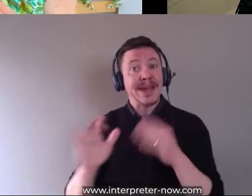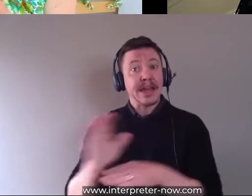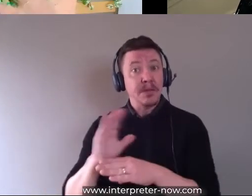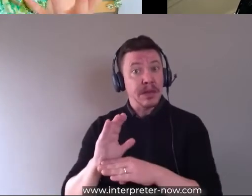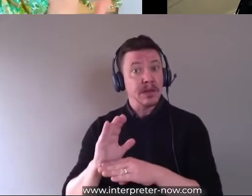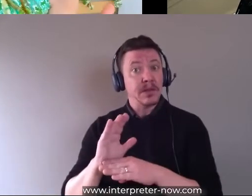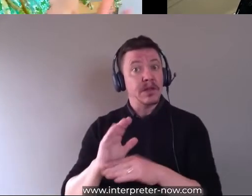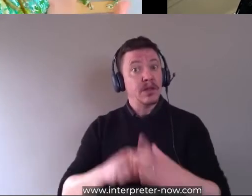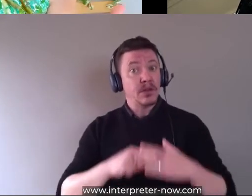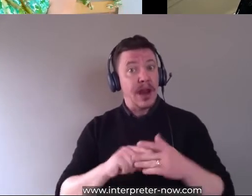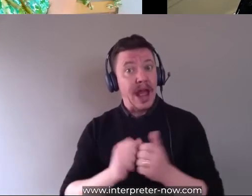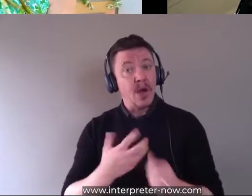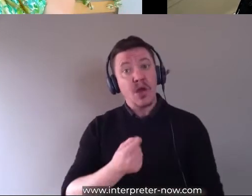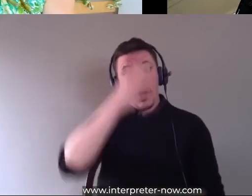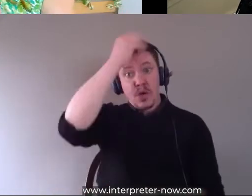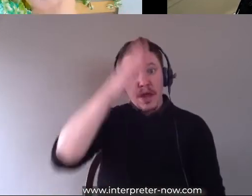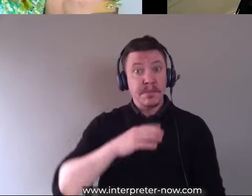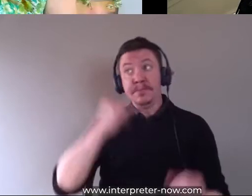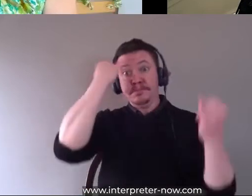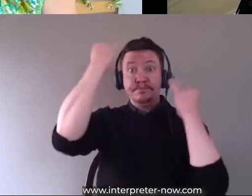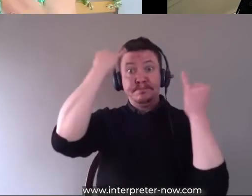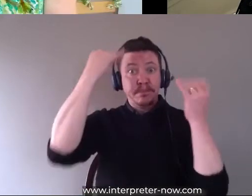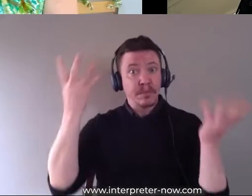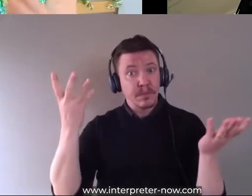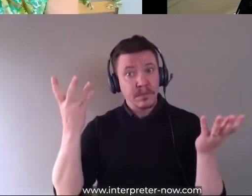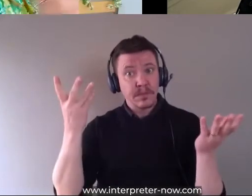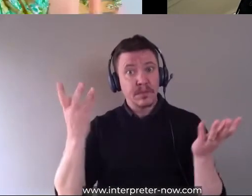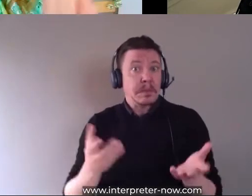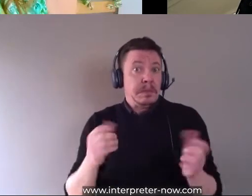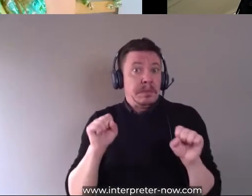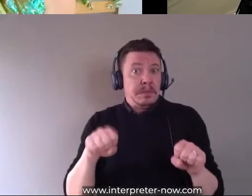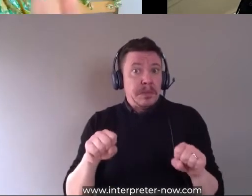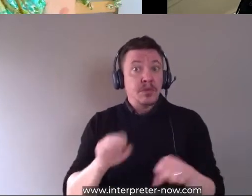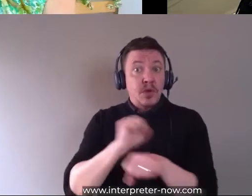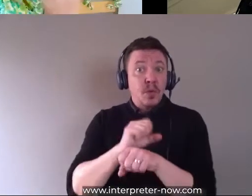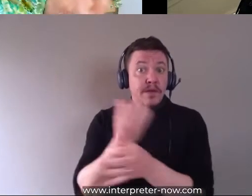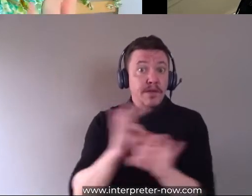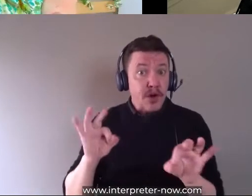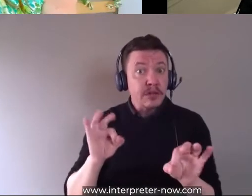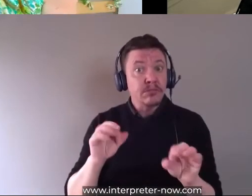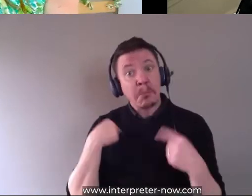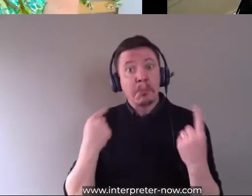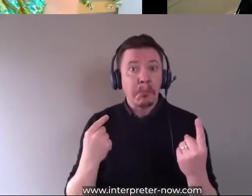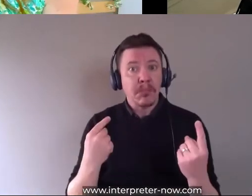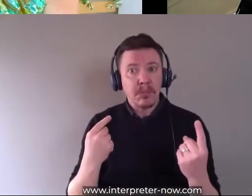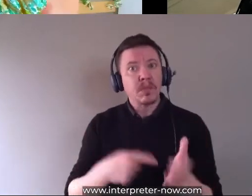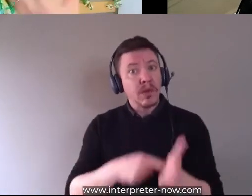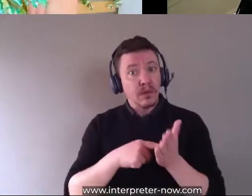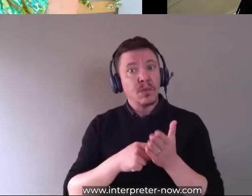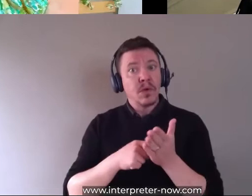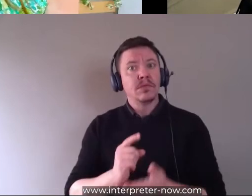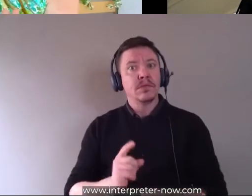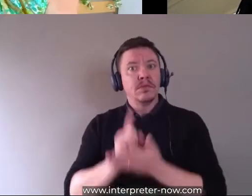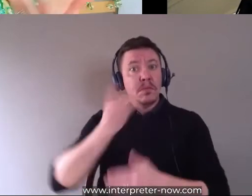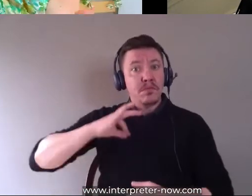because white men had an idea. They were able to work for free on it for some time, which it requires some privilege, requires